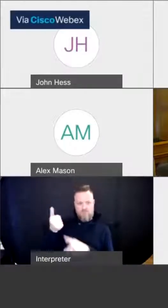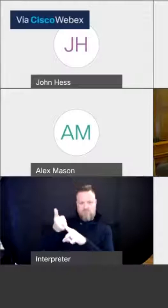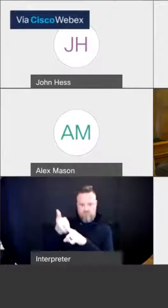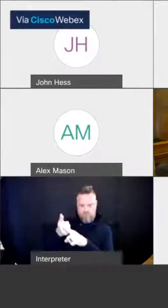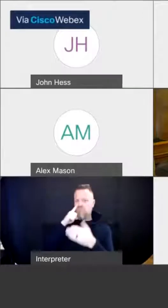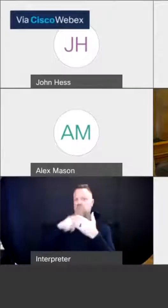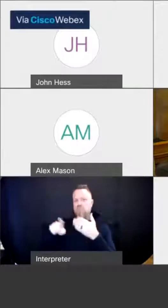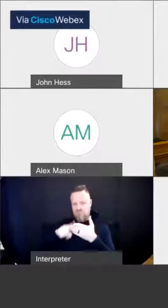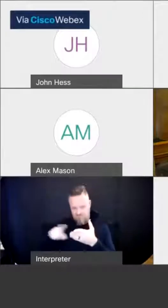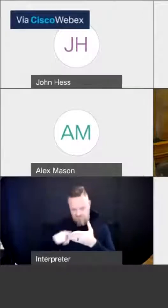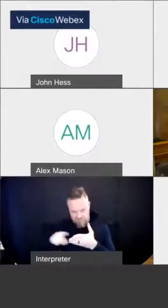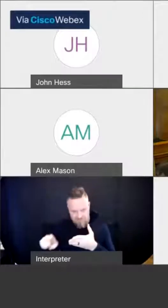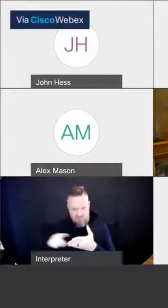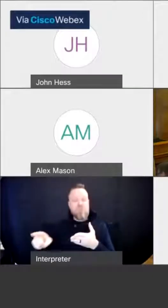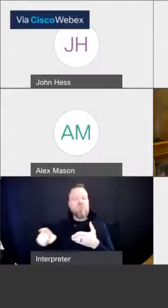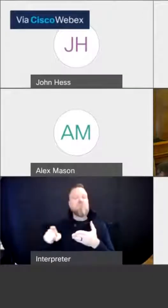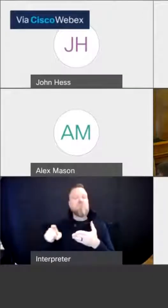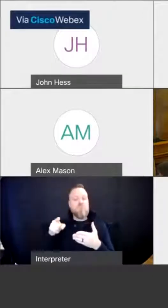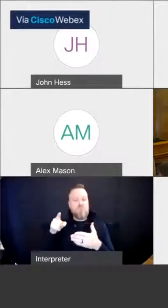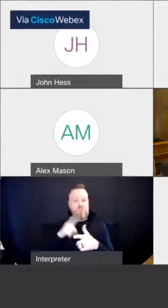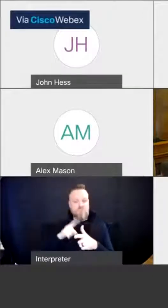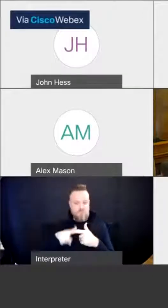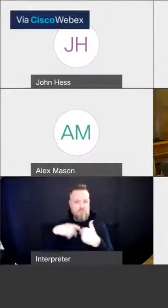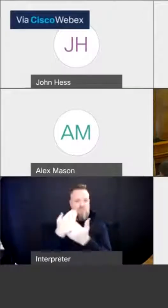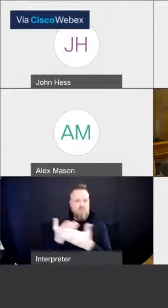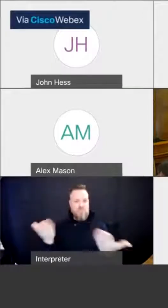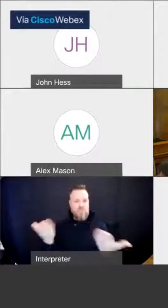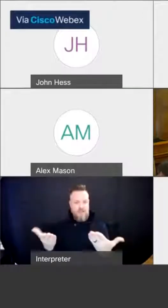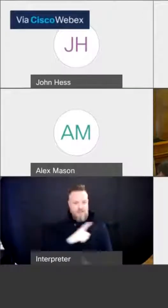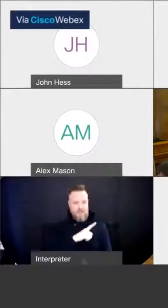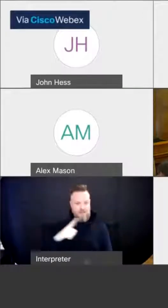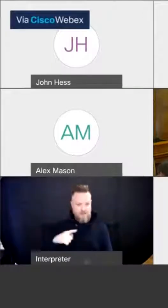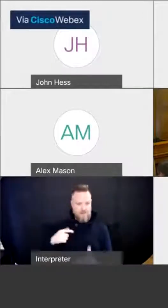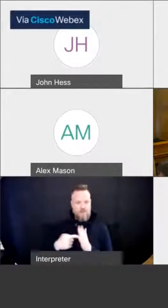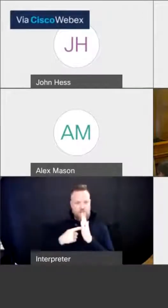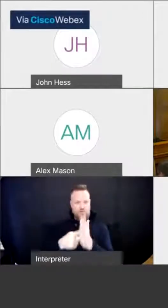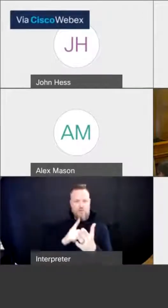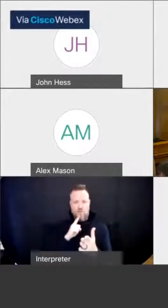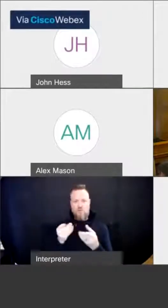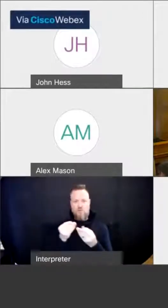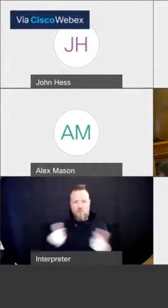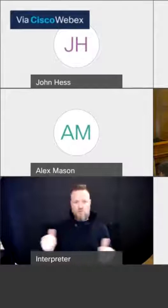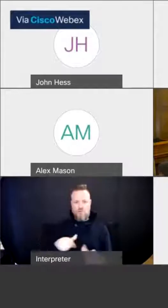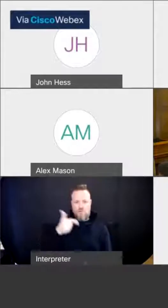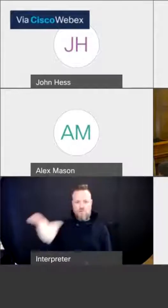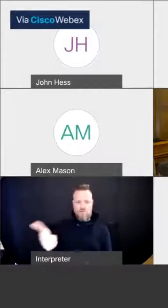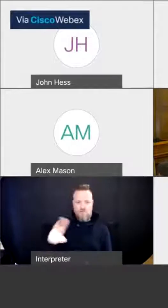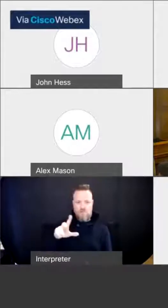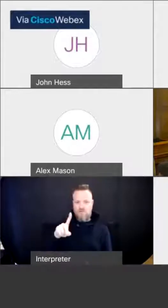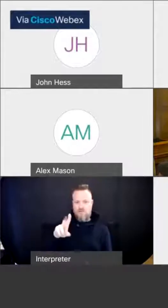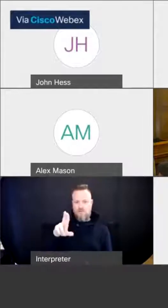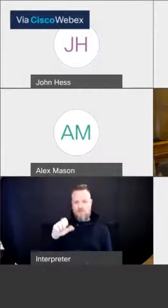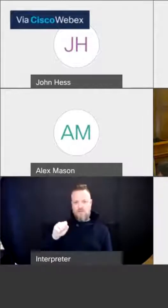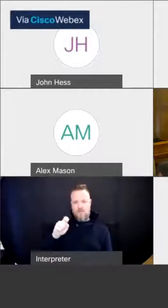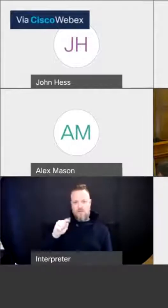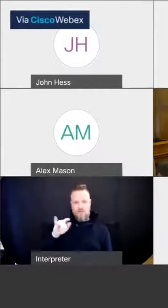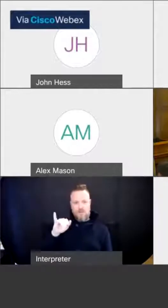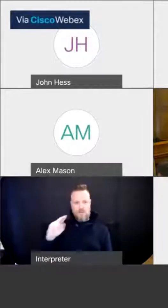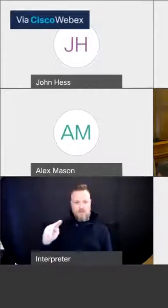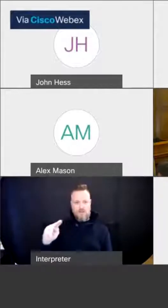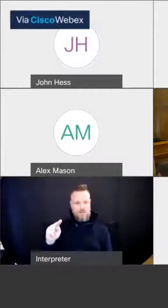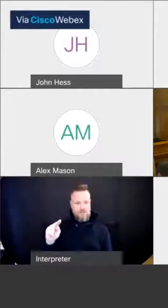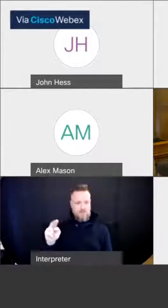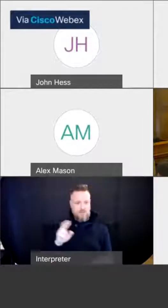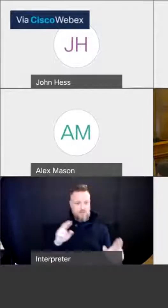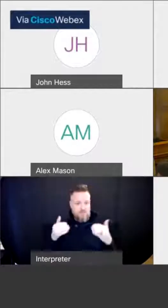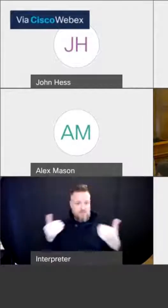research and came actually to the legislature with the solution. So Dustin, if you can go ahead and begin